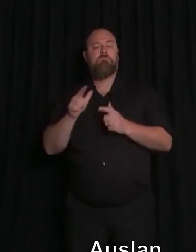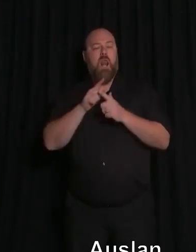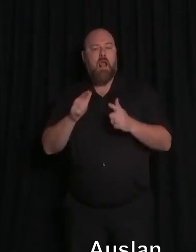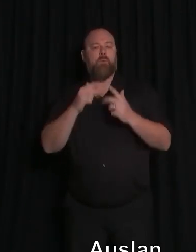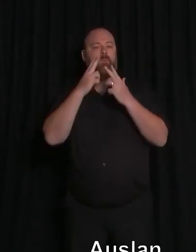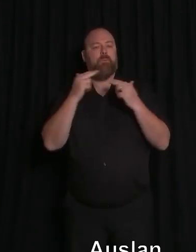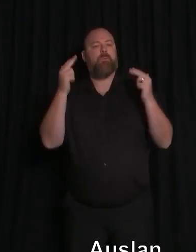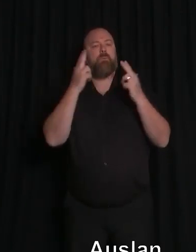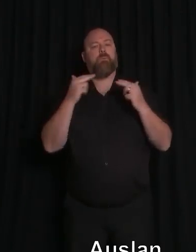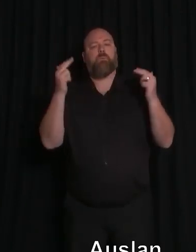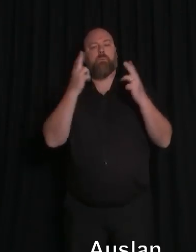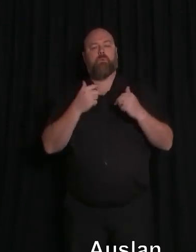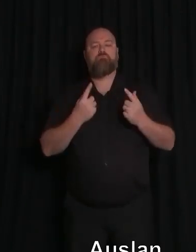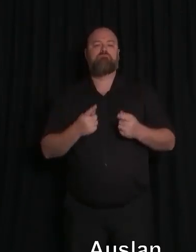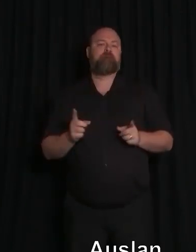pui,